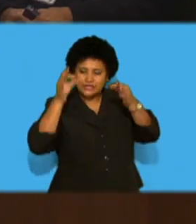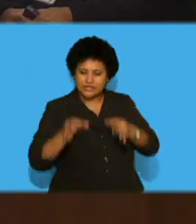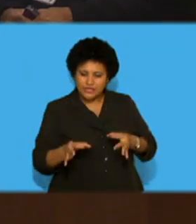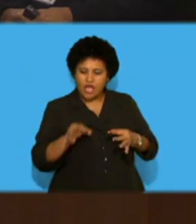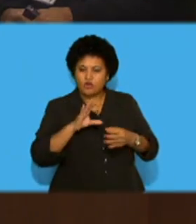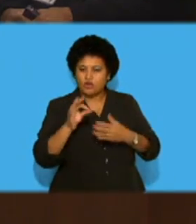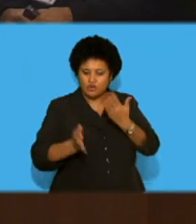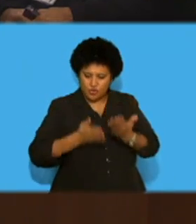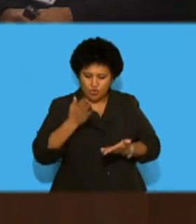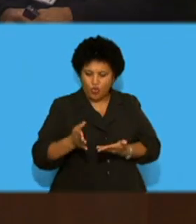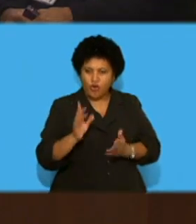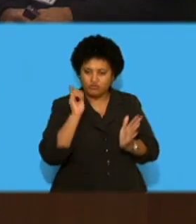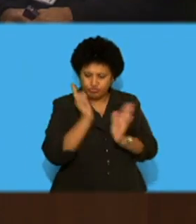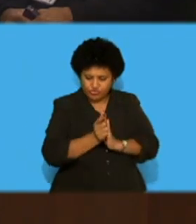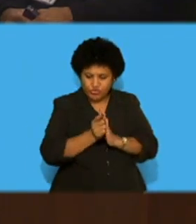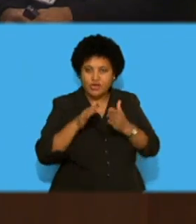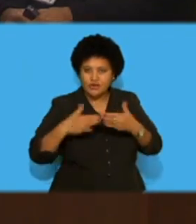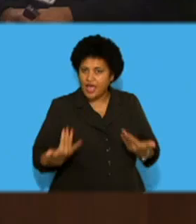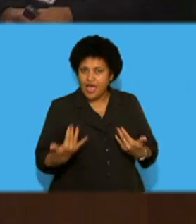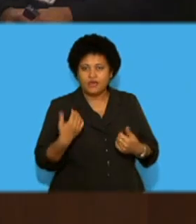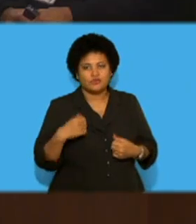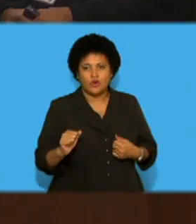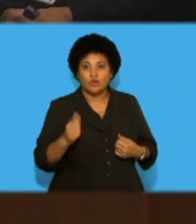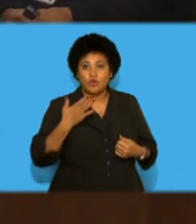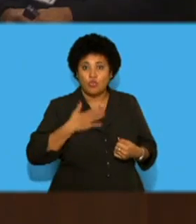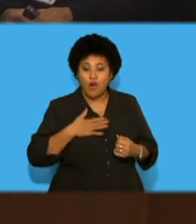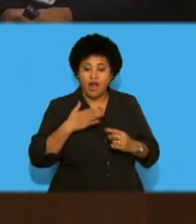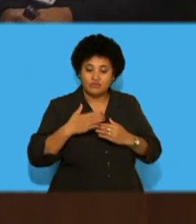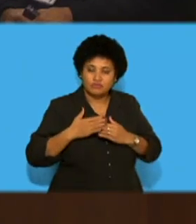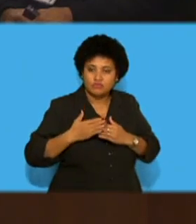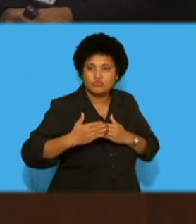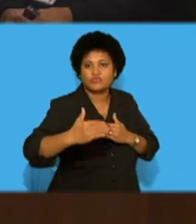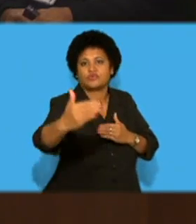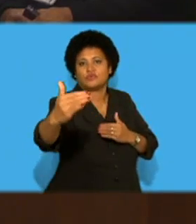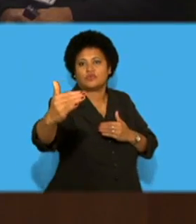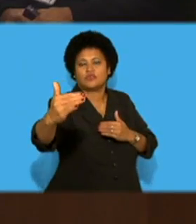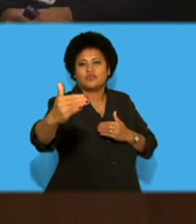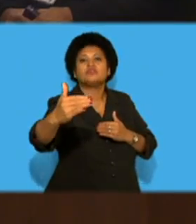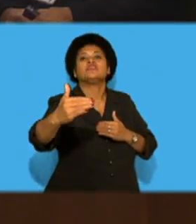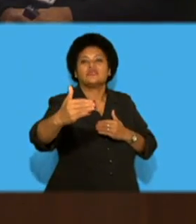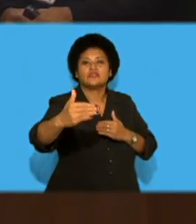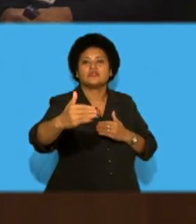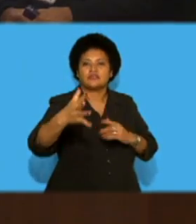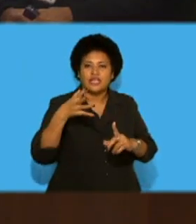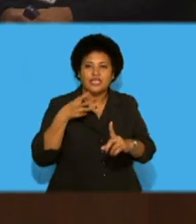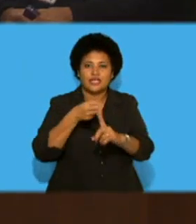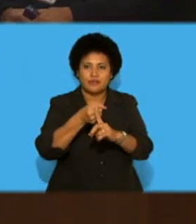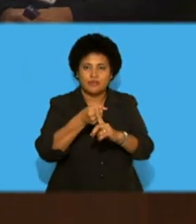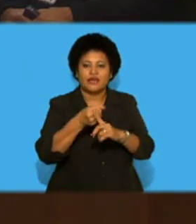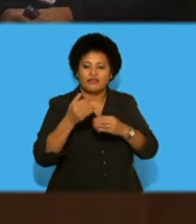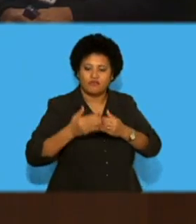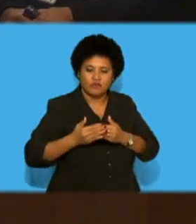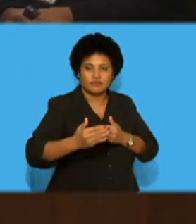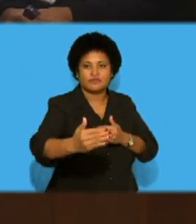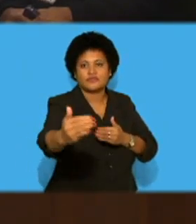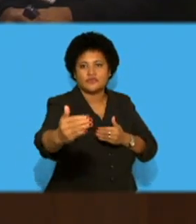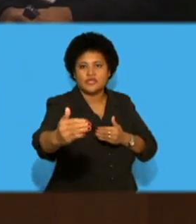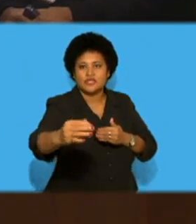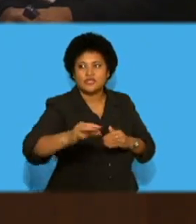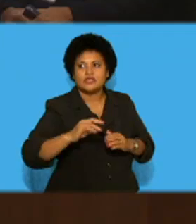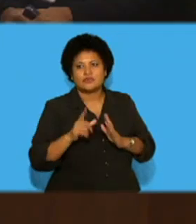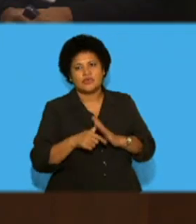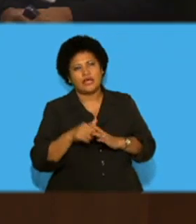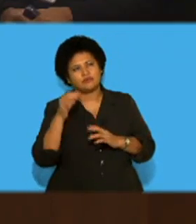now. They need to have a long-term impact. And sometimes we need to actually go down the road that may not be necessarily